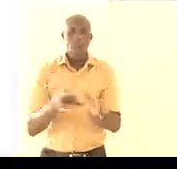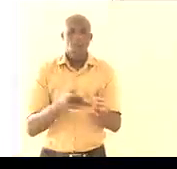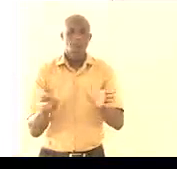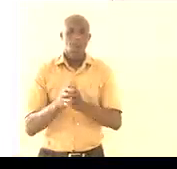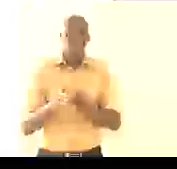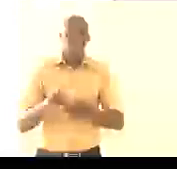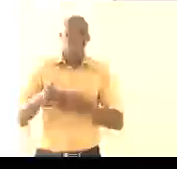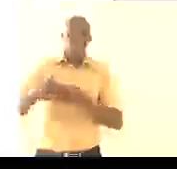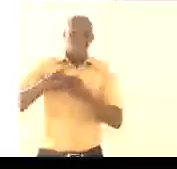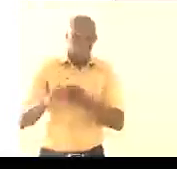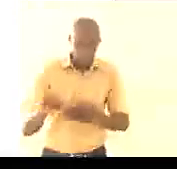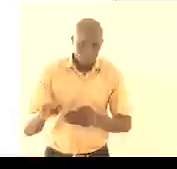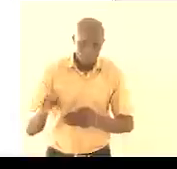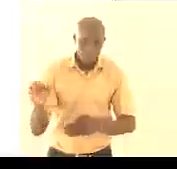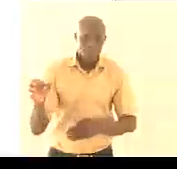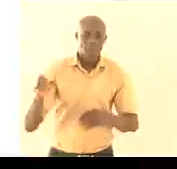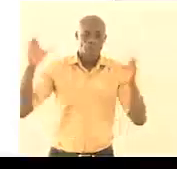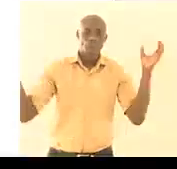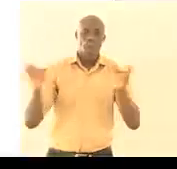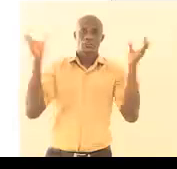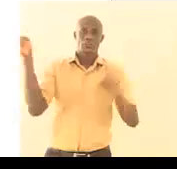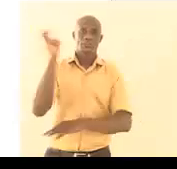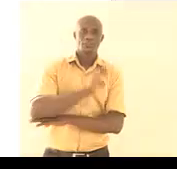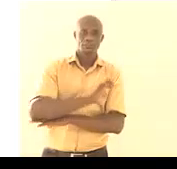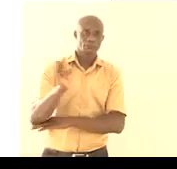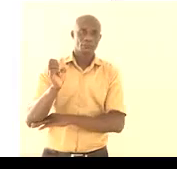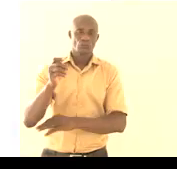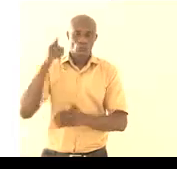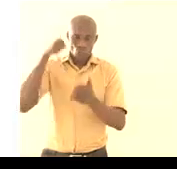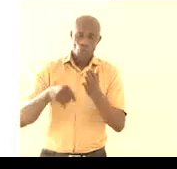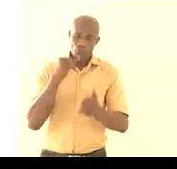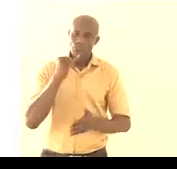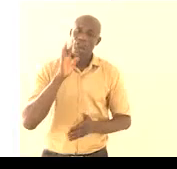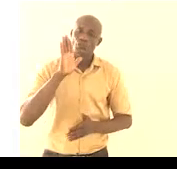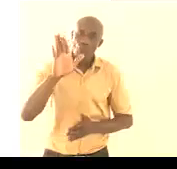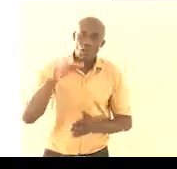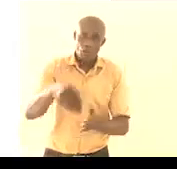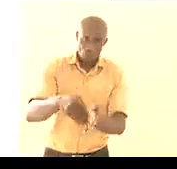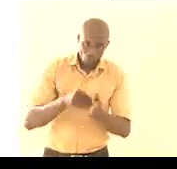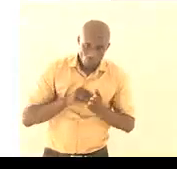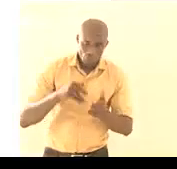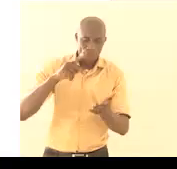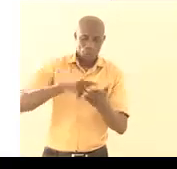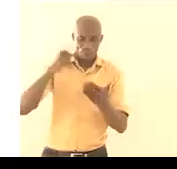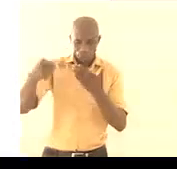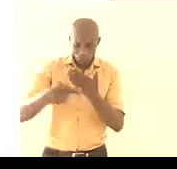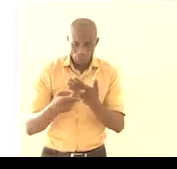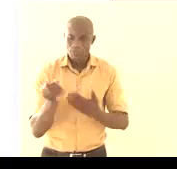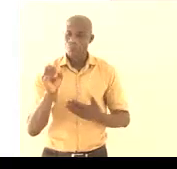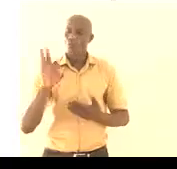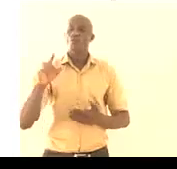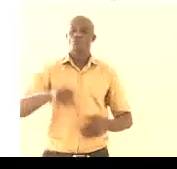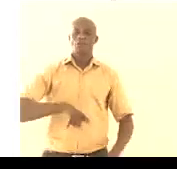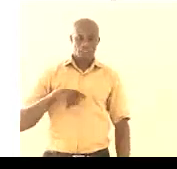After celebrating Easter, you need to ask yourself, what is your own program of